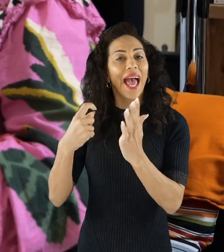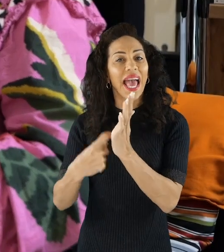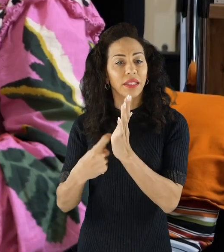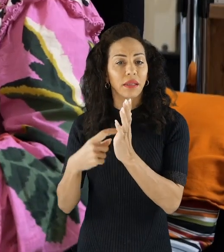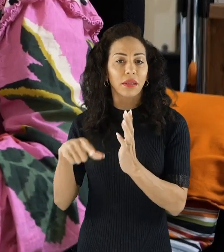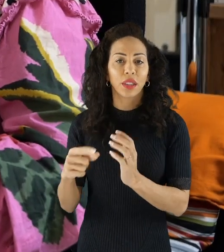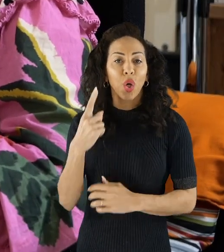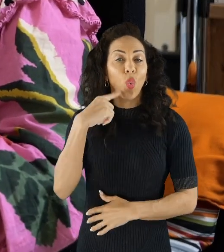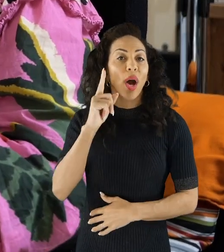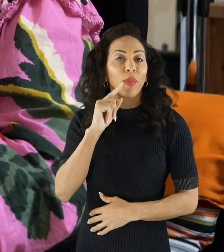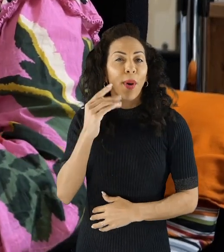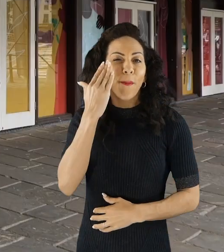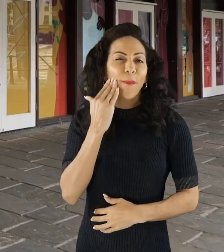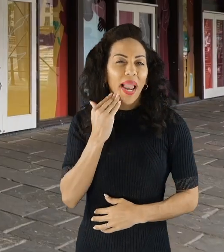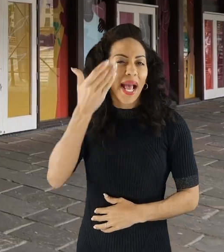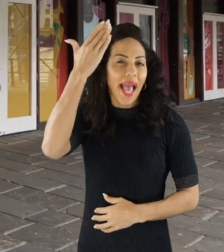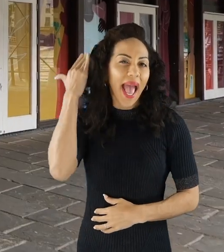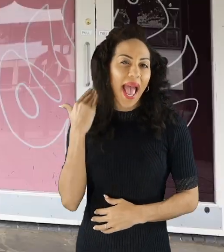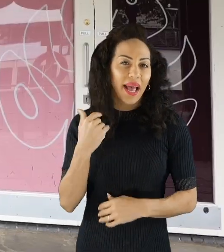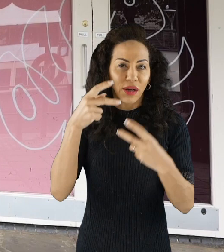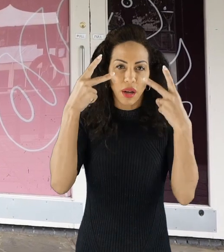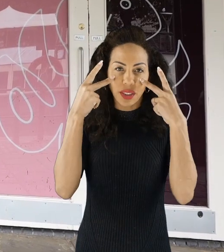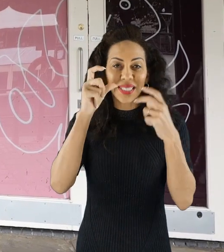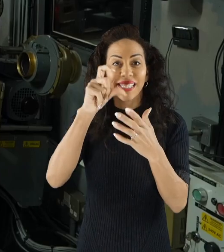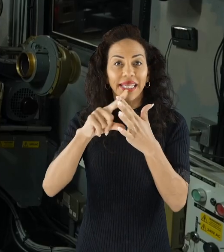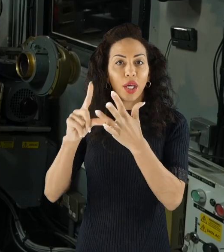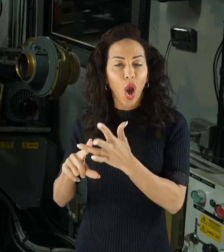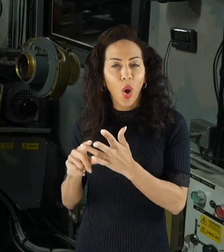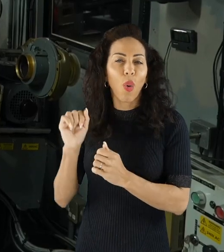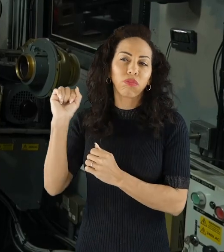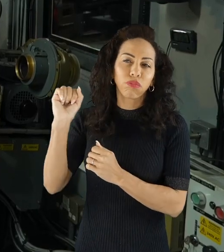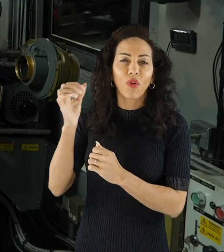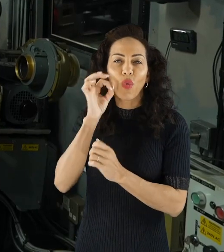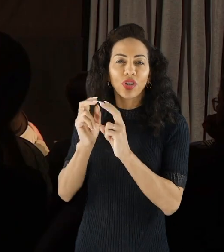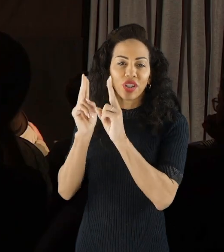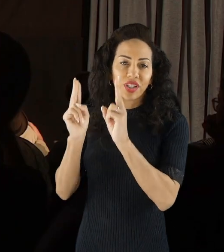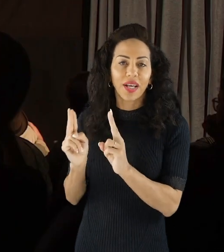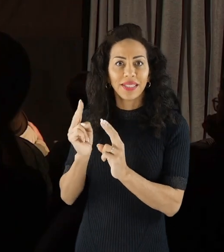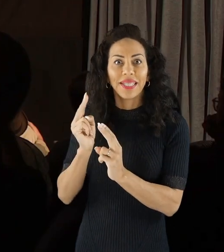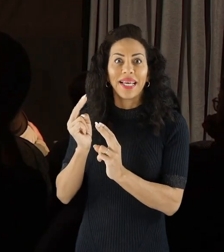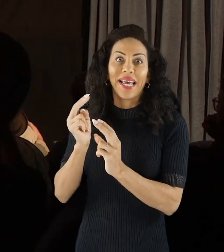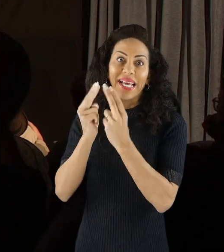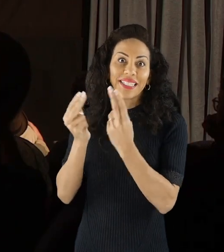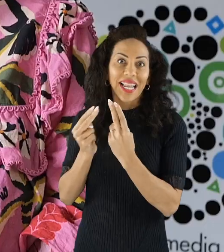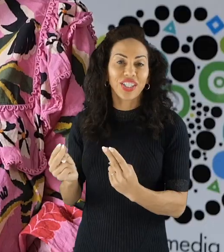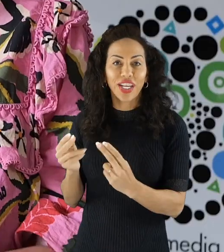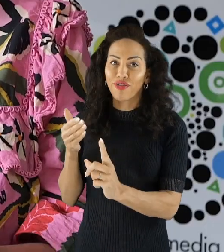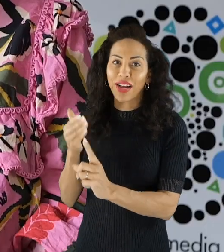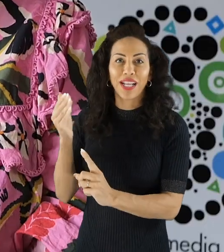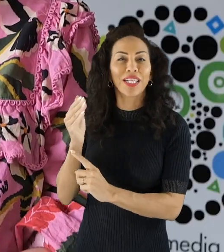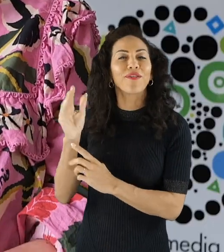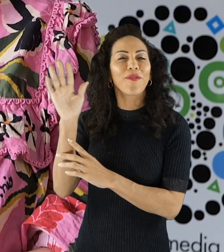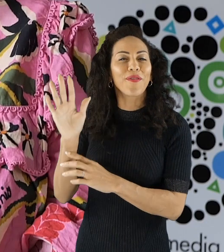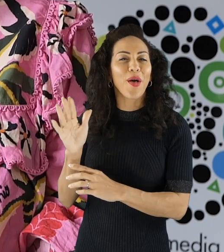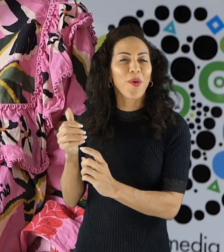mid-40s with black hair and black glasses. She is the CEO of Watershed, the internationally recognised centre for film culture. One of